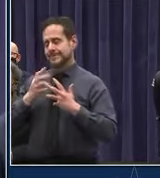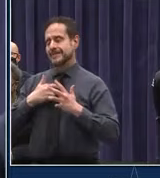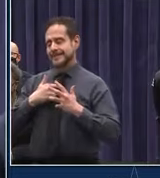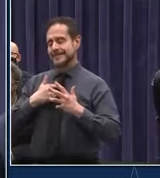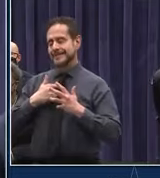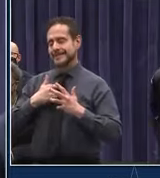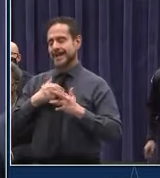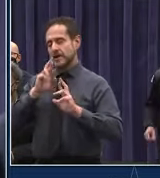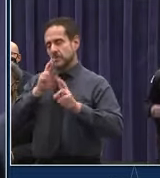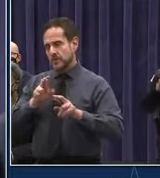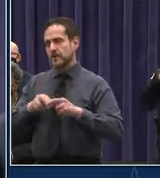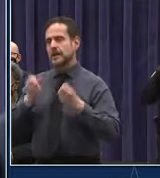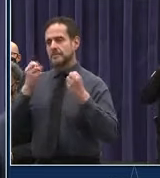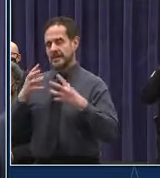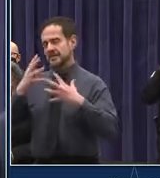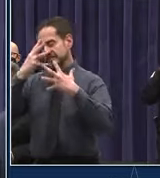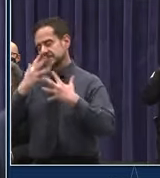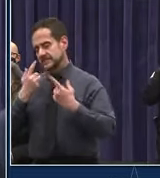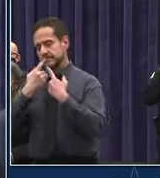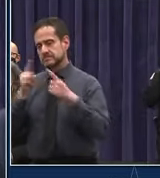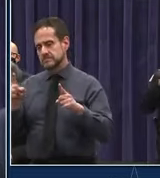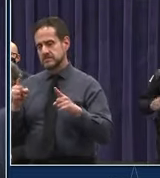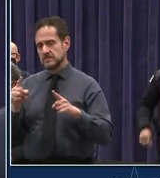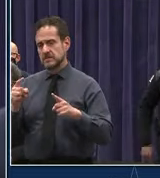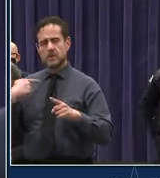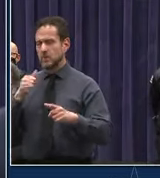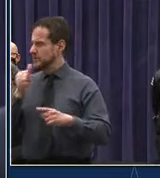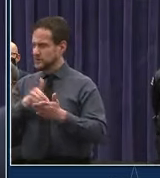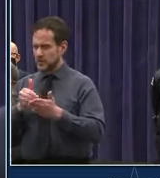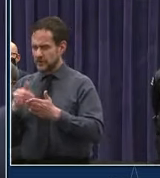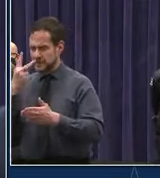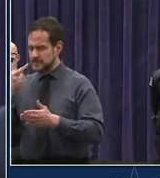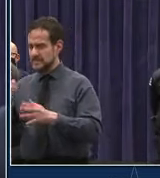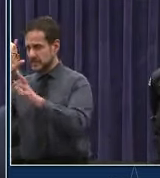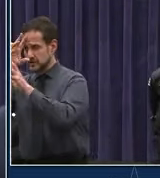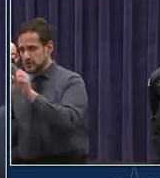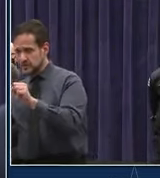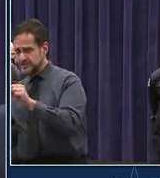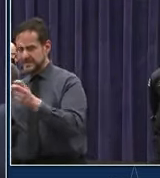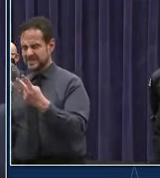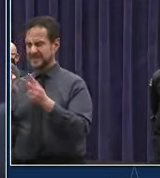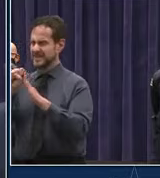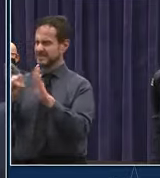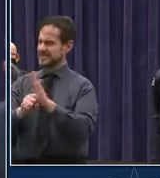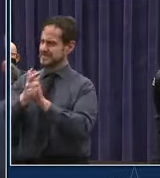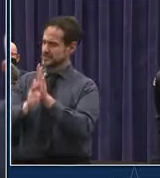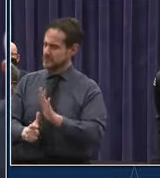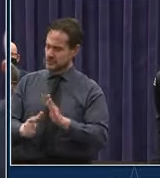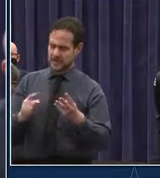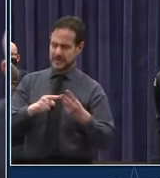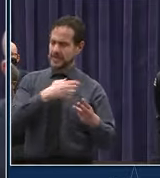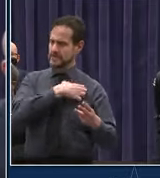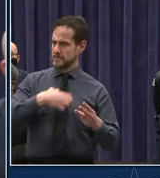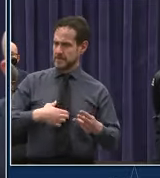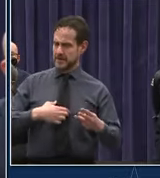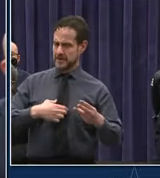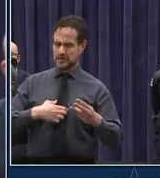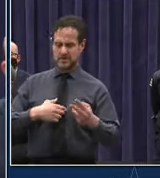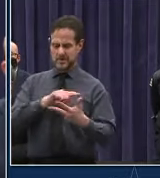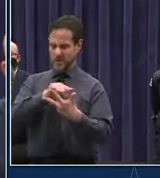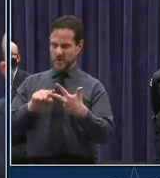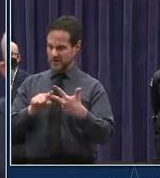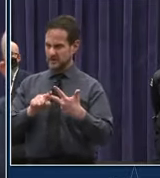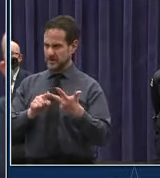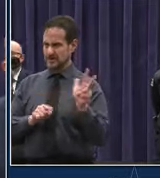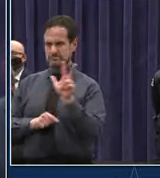hearing. But nothing before bond court? No, ma'am. Okay, and then I have one more on-topic